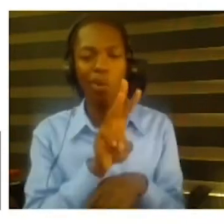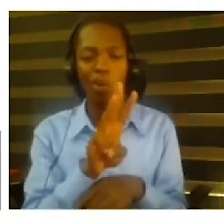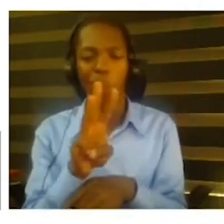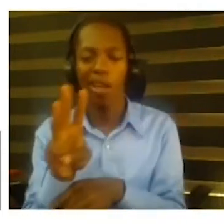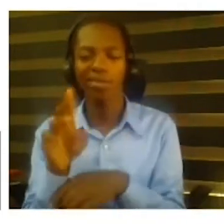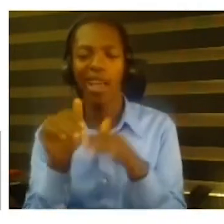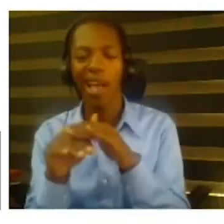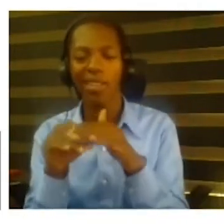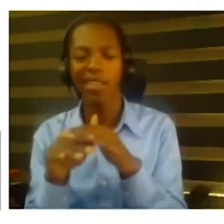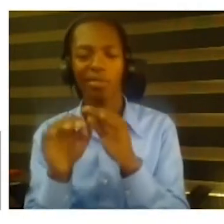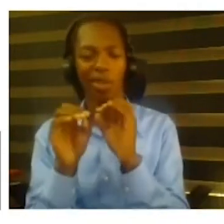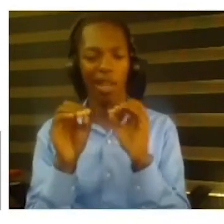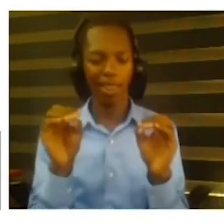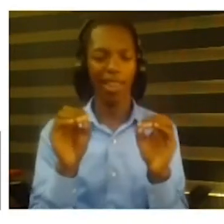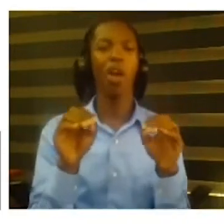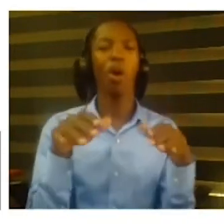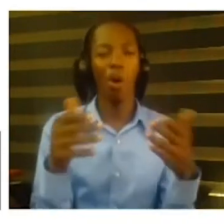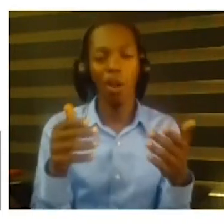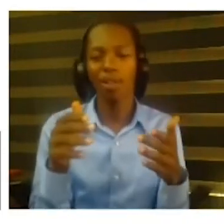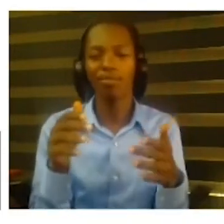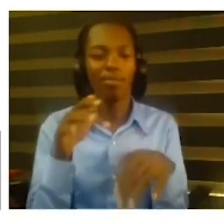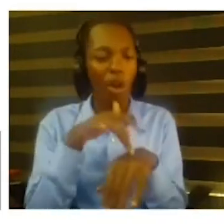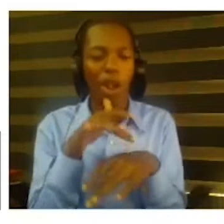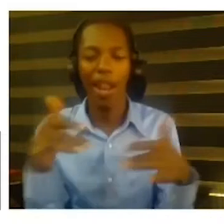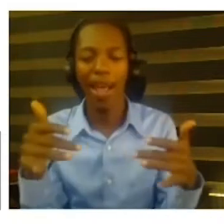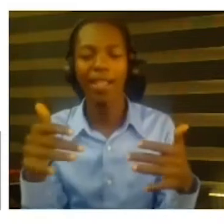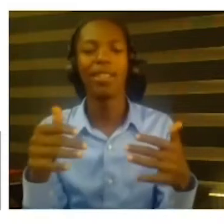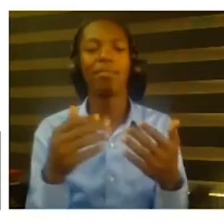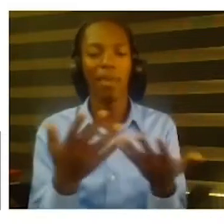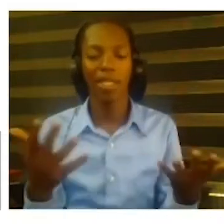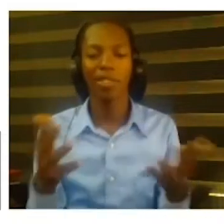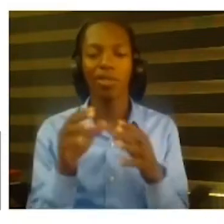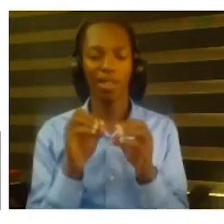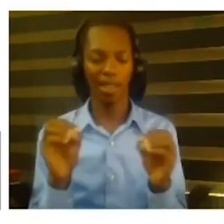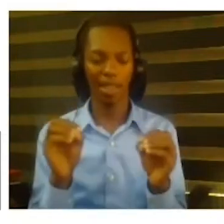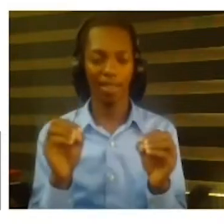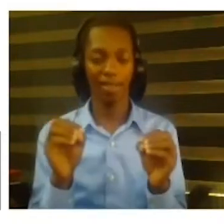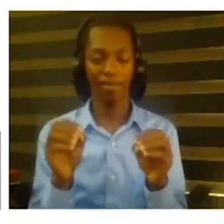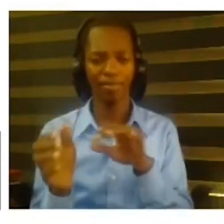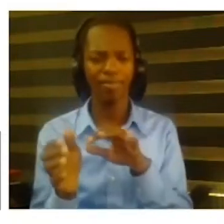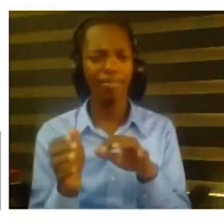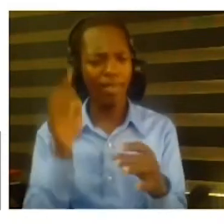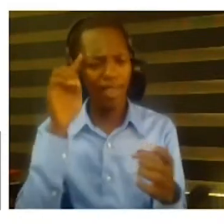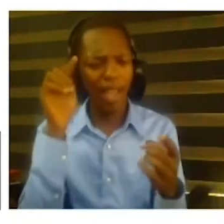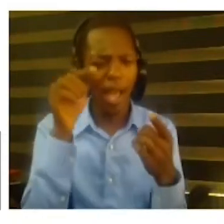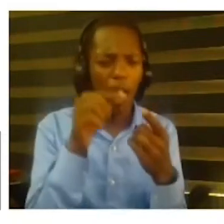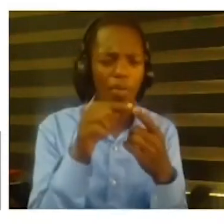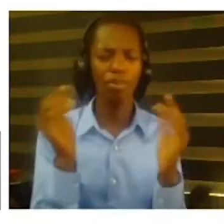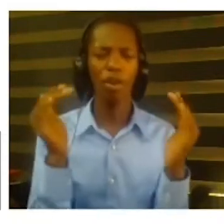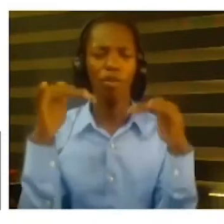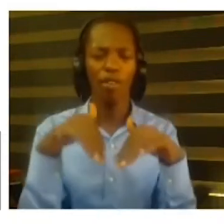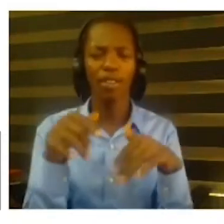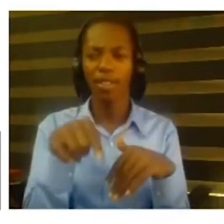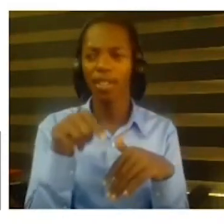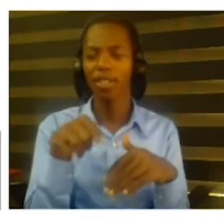or online content. The overarching goal of this Inclusive Africa Conference